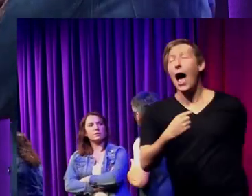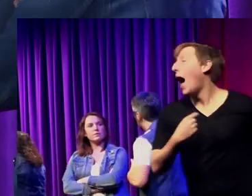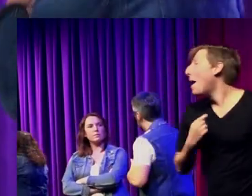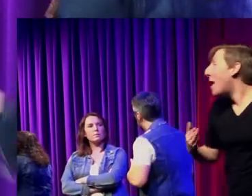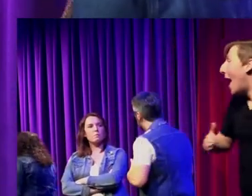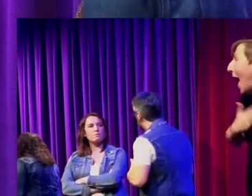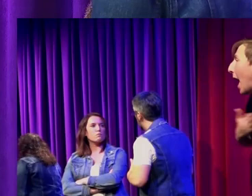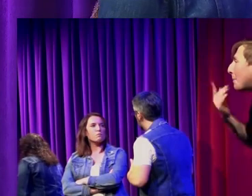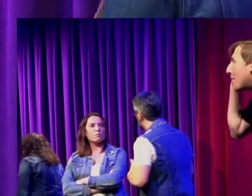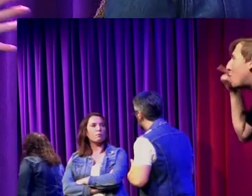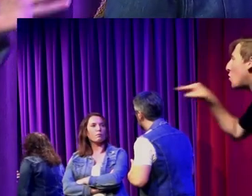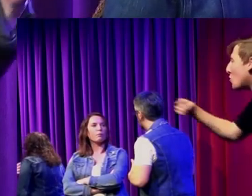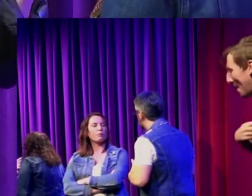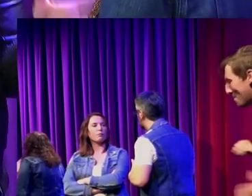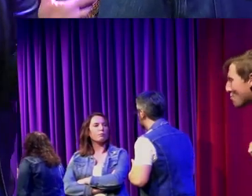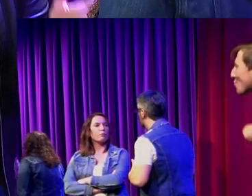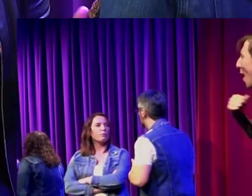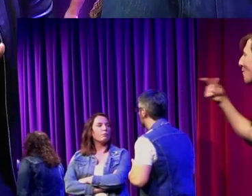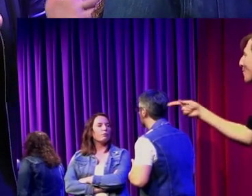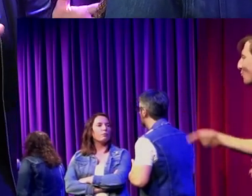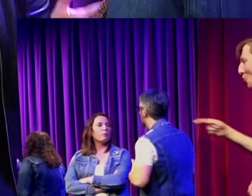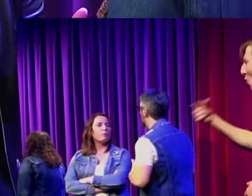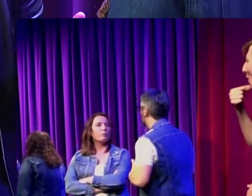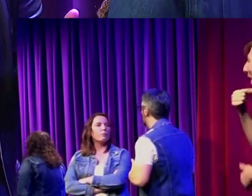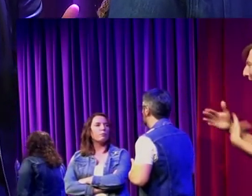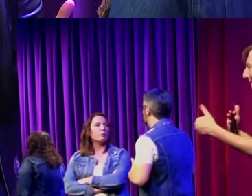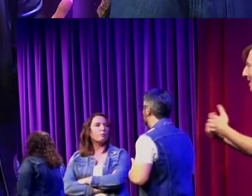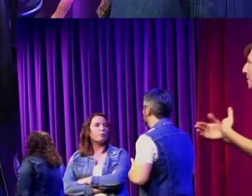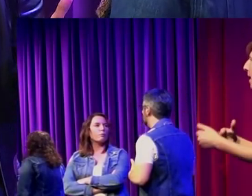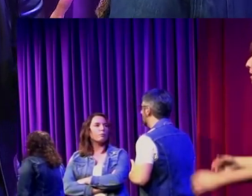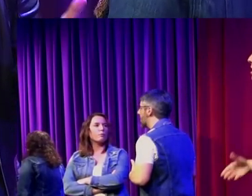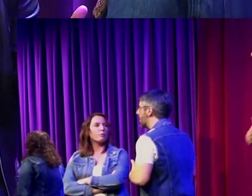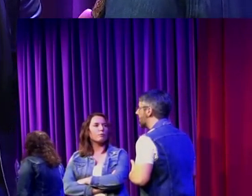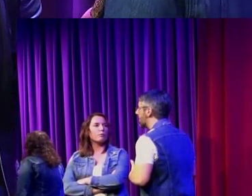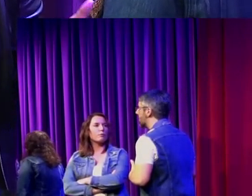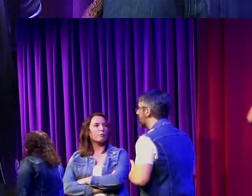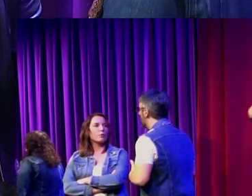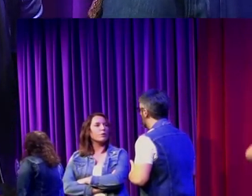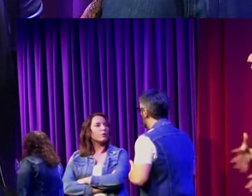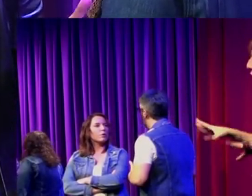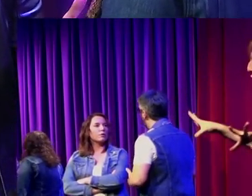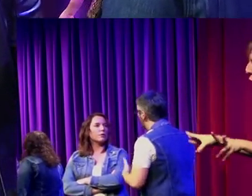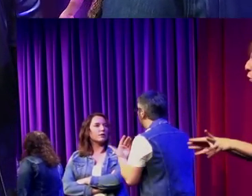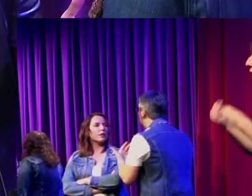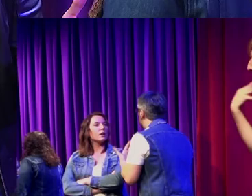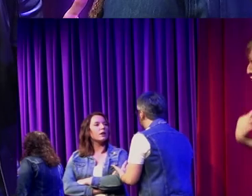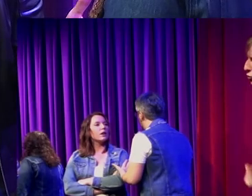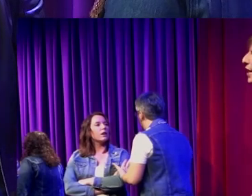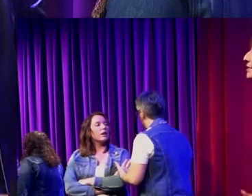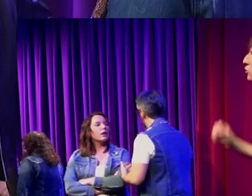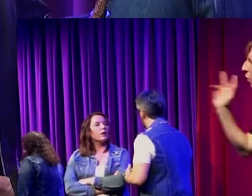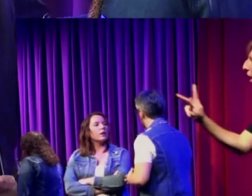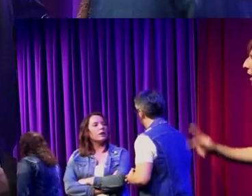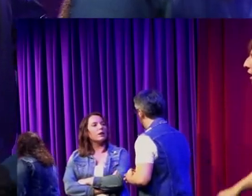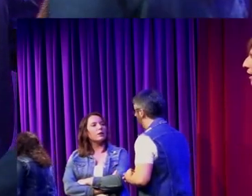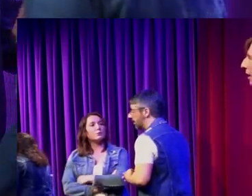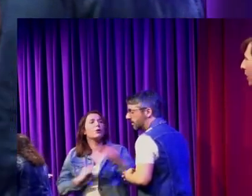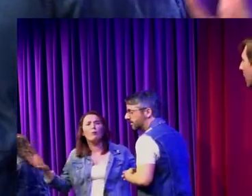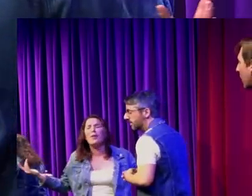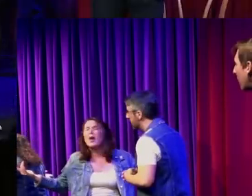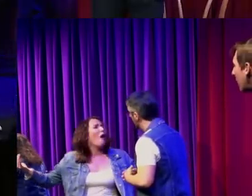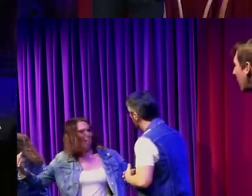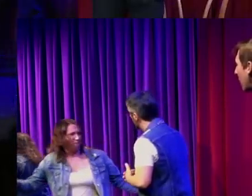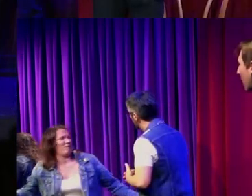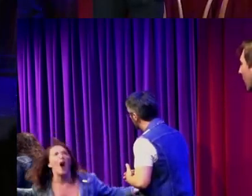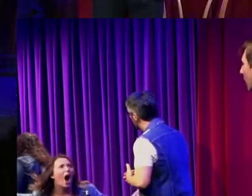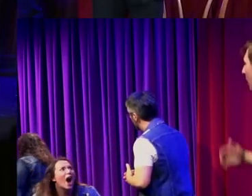you. Just wear the wedding dress, okay? Is that cool? At the wedding? I think you should be flattered. We're just having a time.